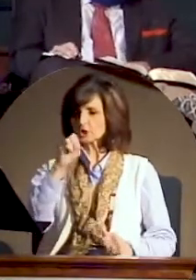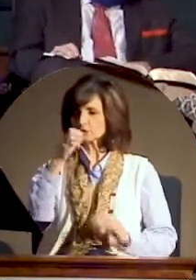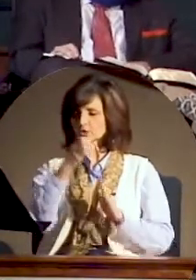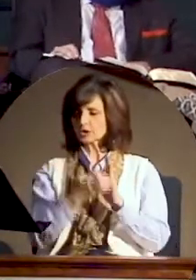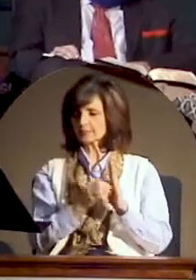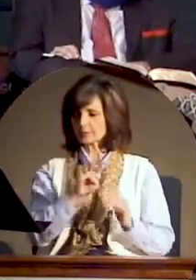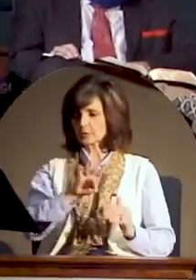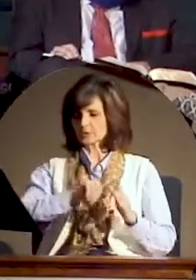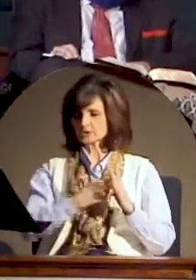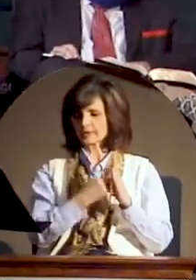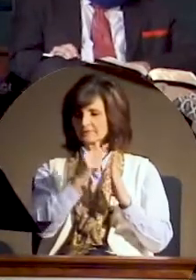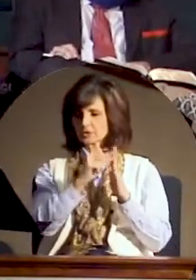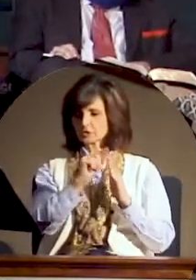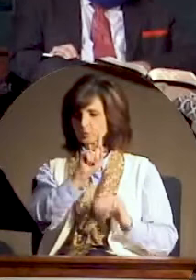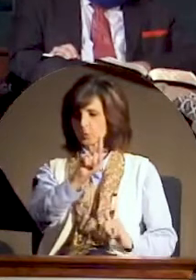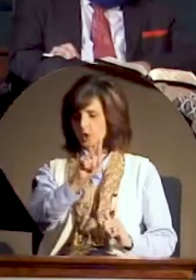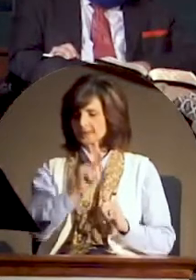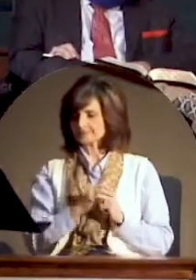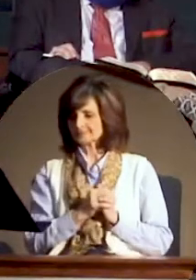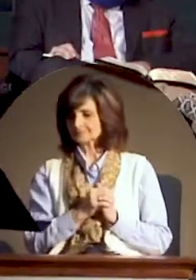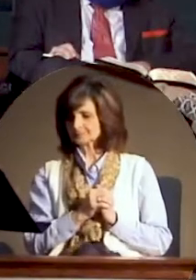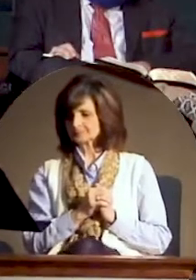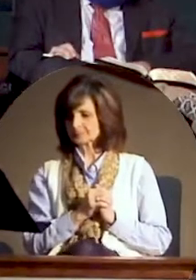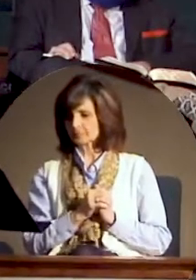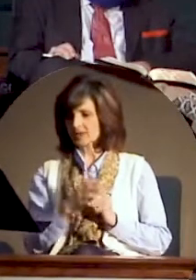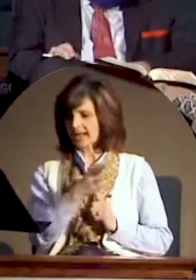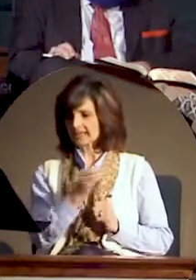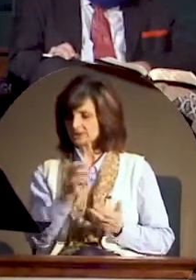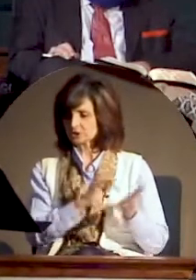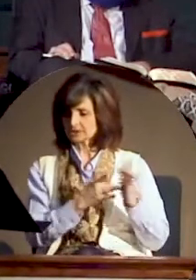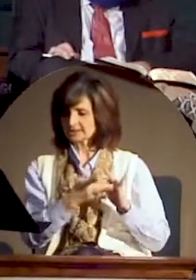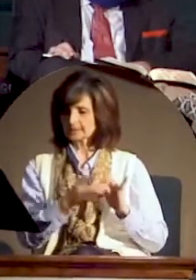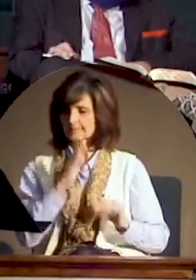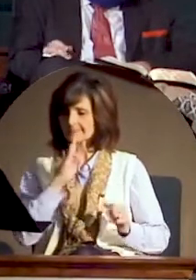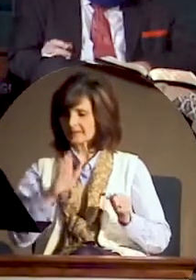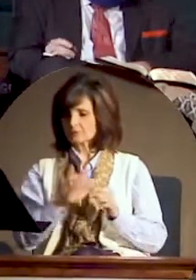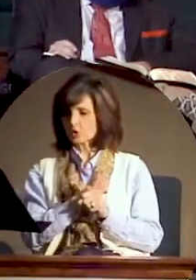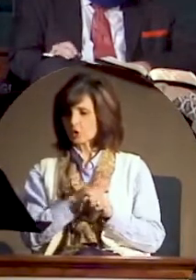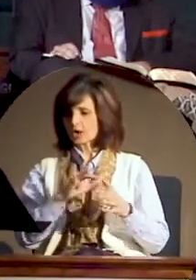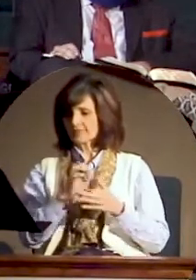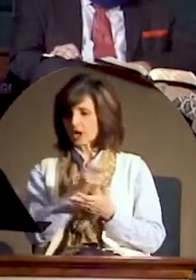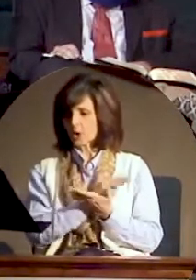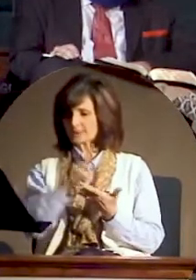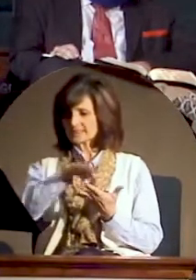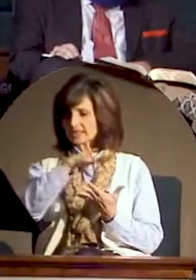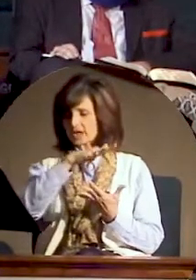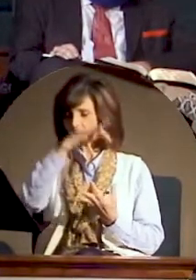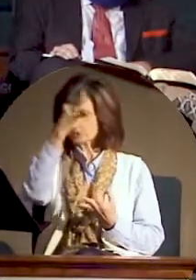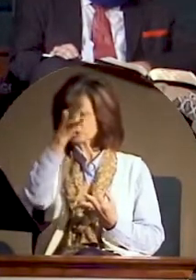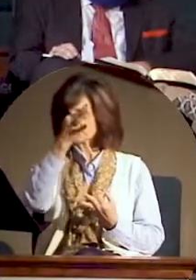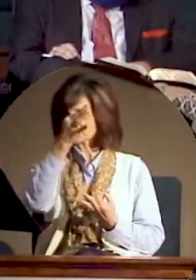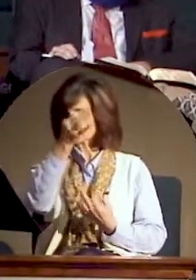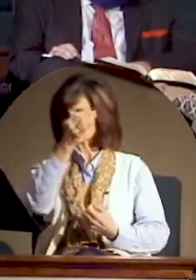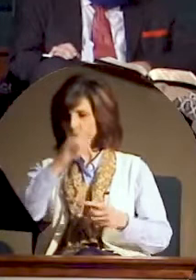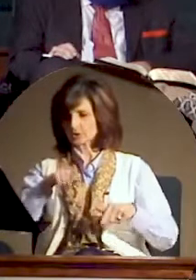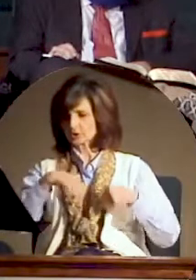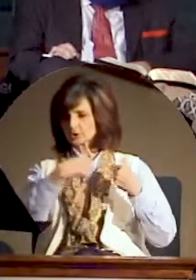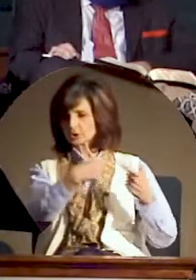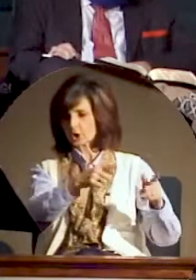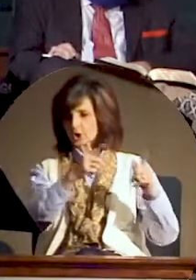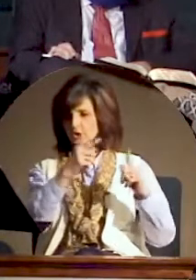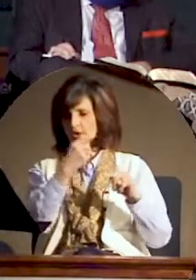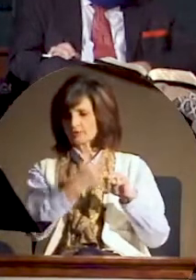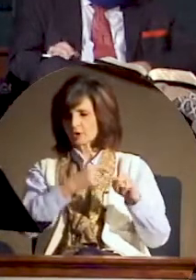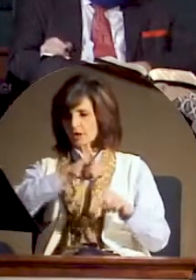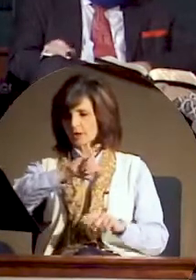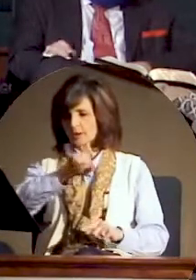4, beginning with verse number 1. Here's what the Bible said. And Jesus, being full of the Holy Ghost, returned